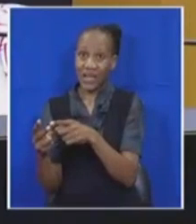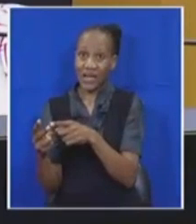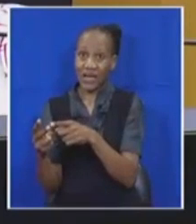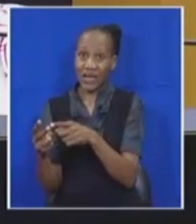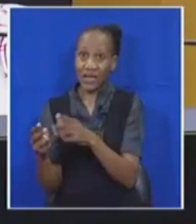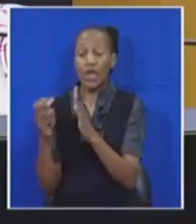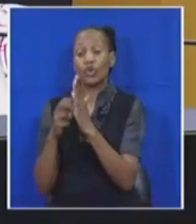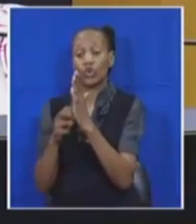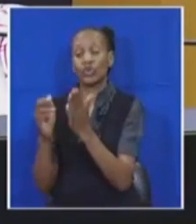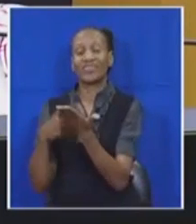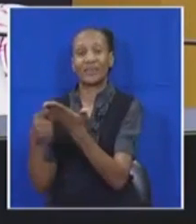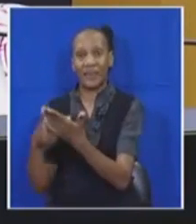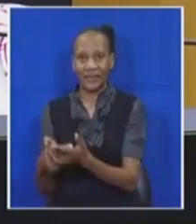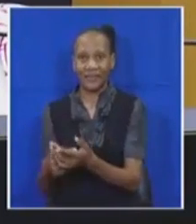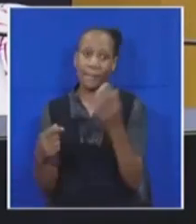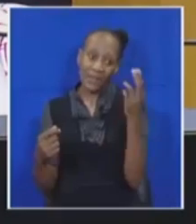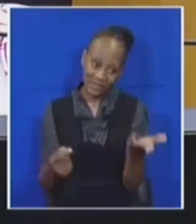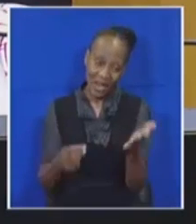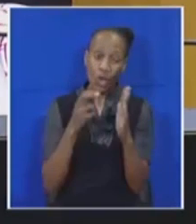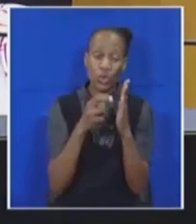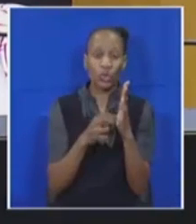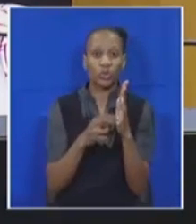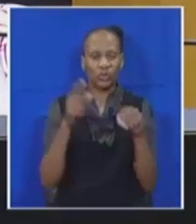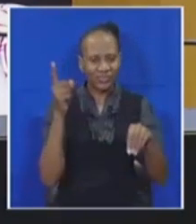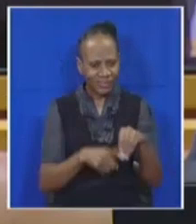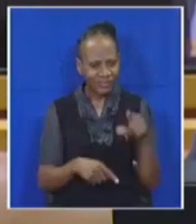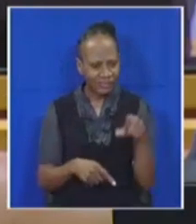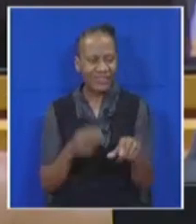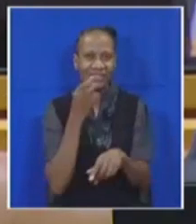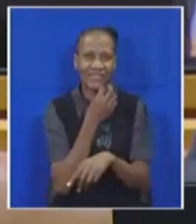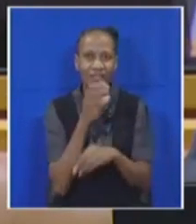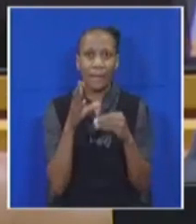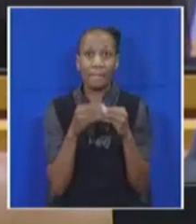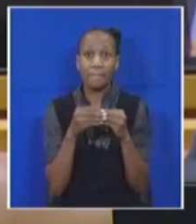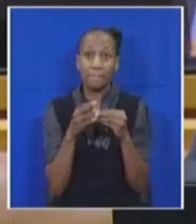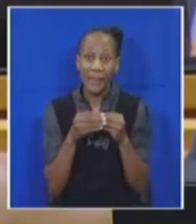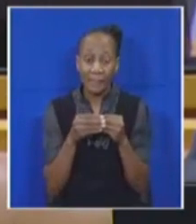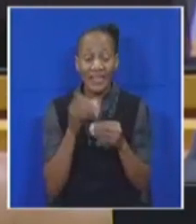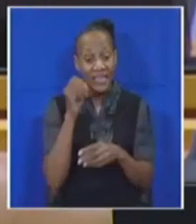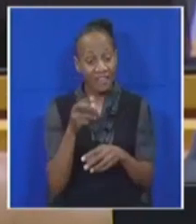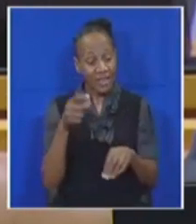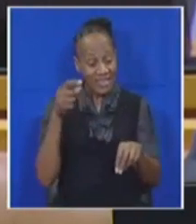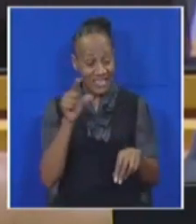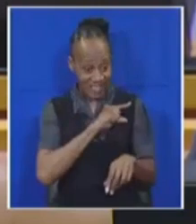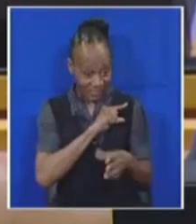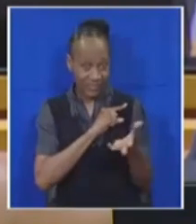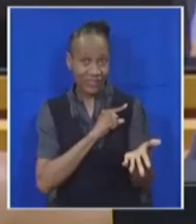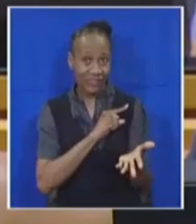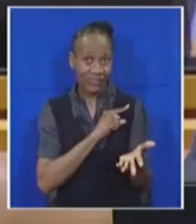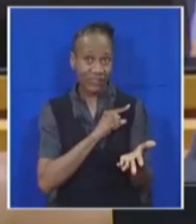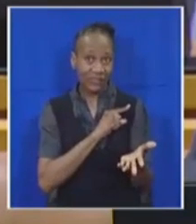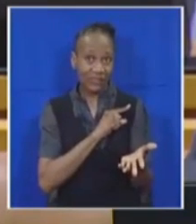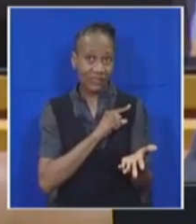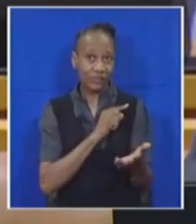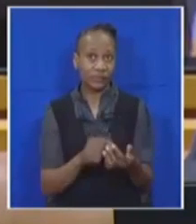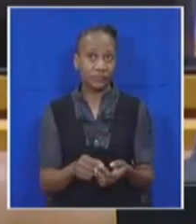of discipline that the member is referring to refers to the sanctions of members should they be found guilty of having transgressed the rules.